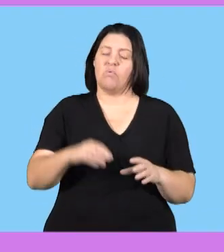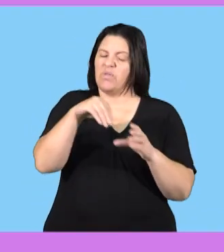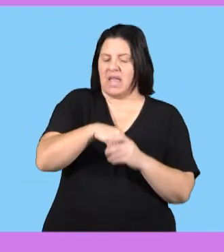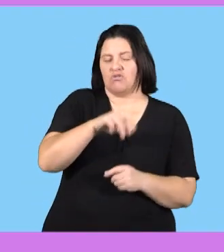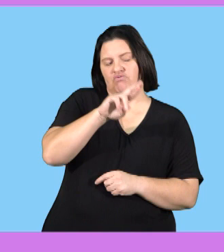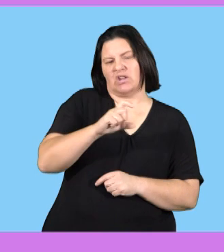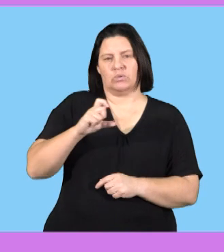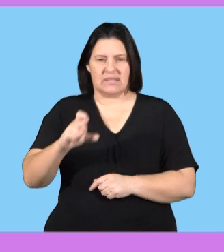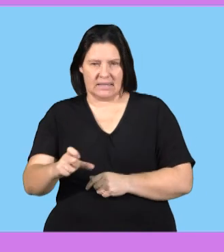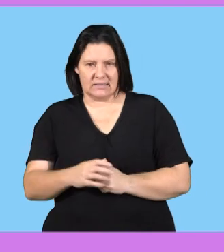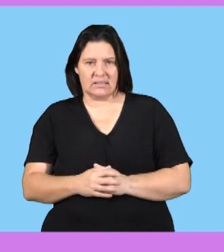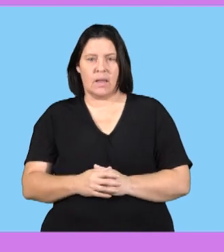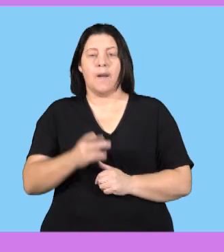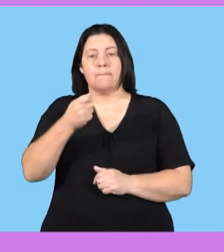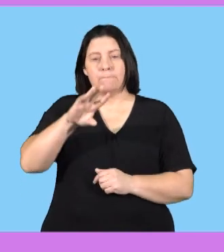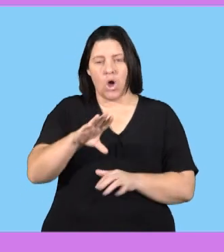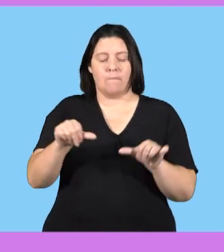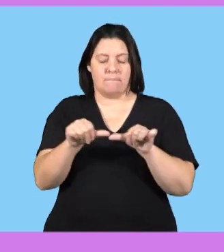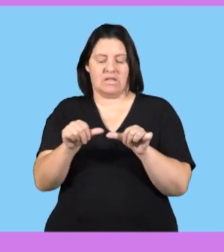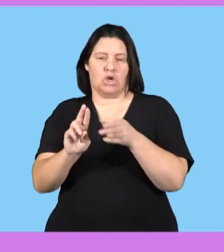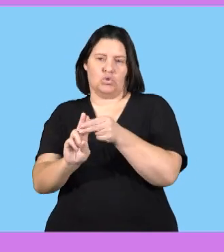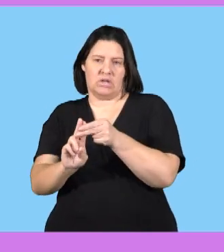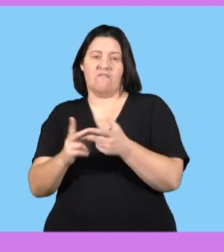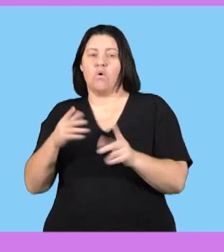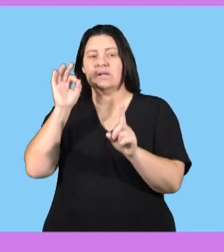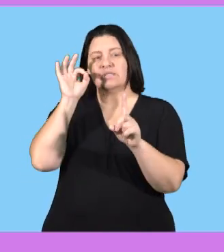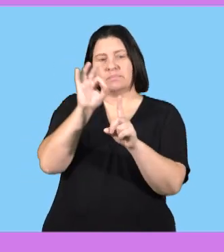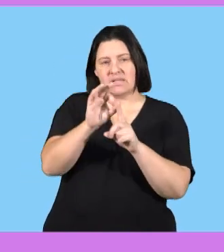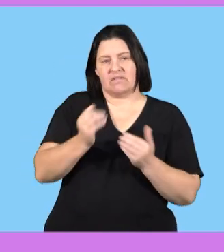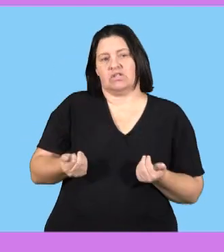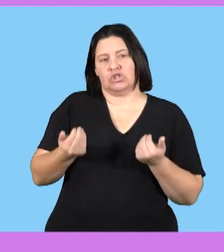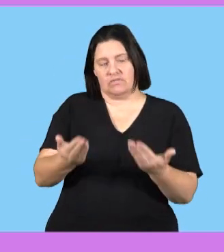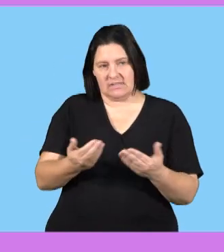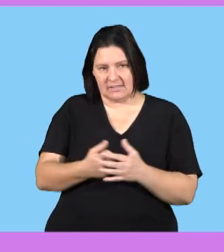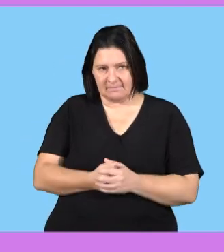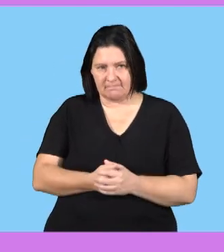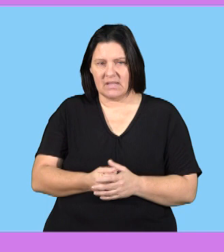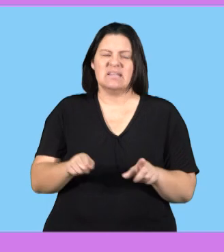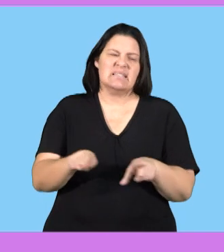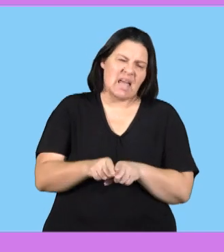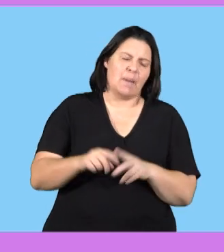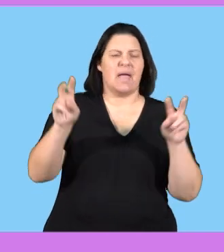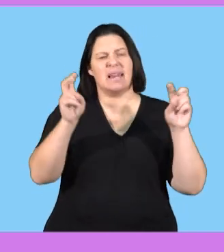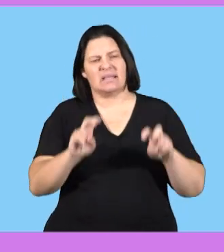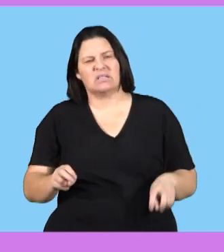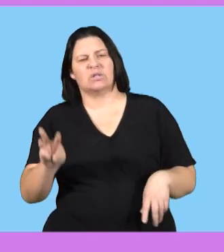charge, normally in rand or cents, per measuring unit for a specific service, right? Such as